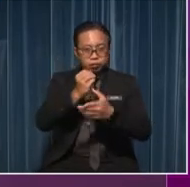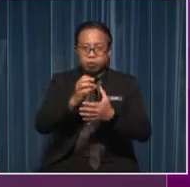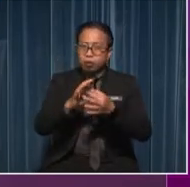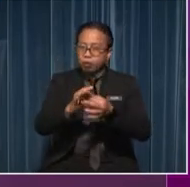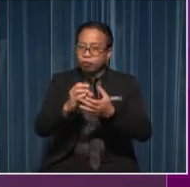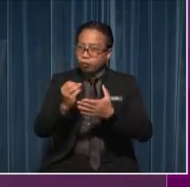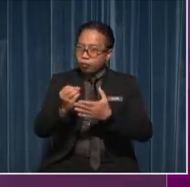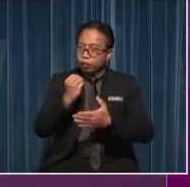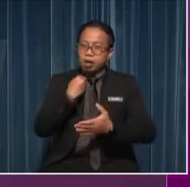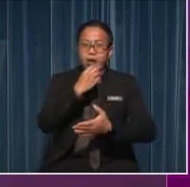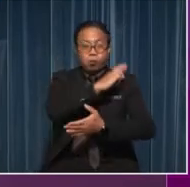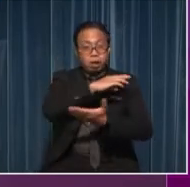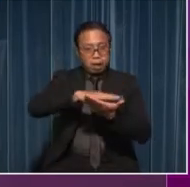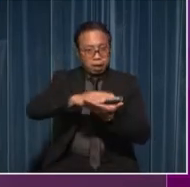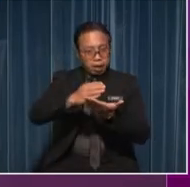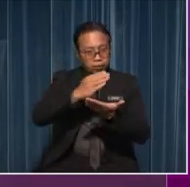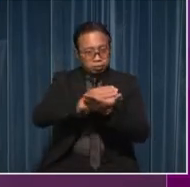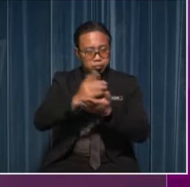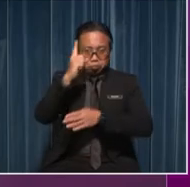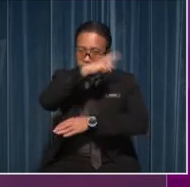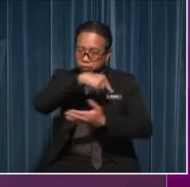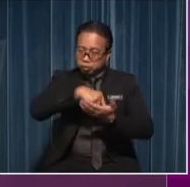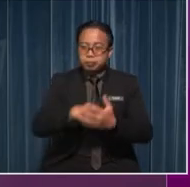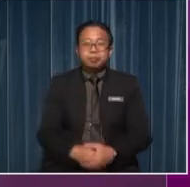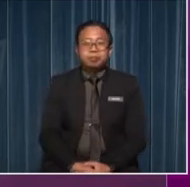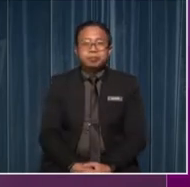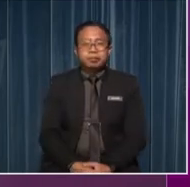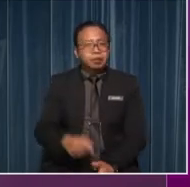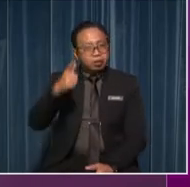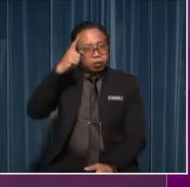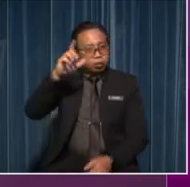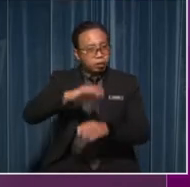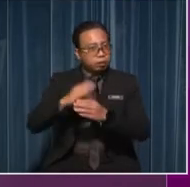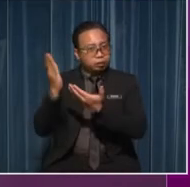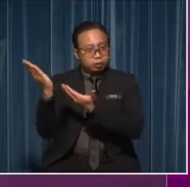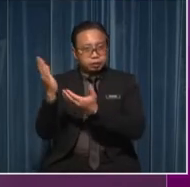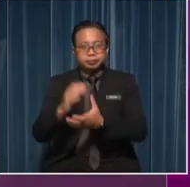today. So, let us take a look at the slide.